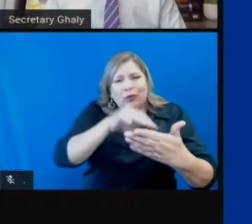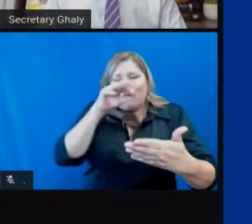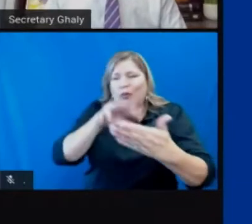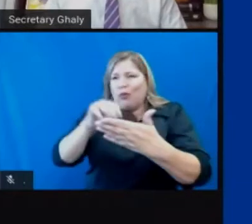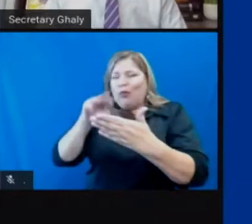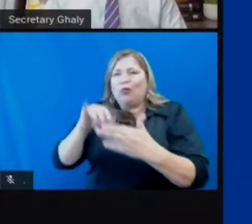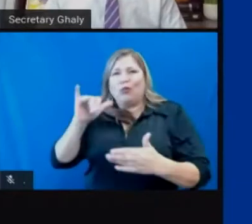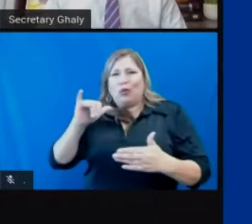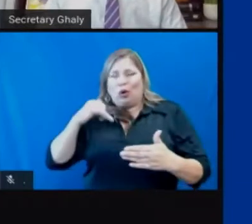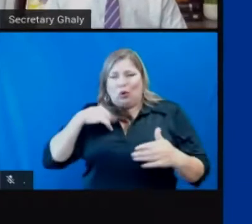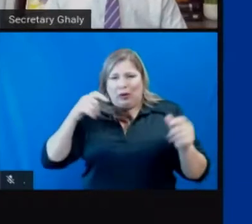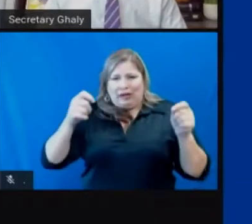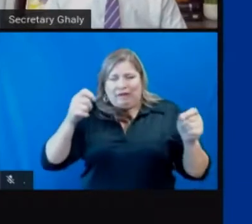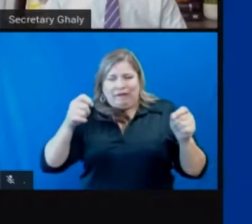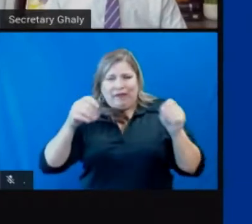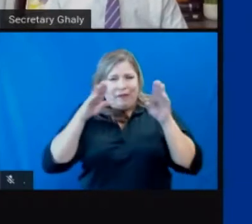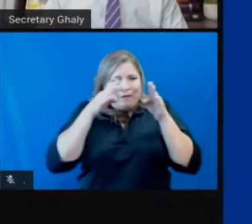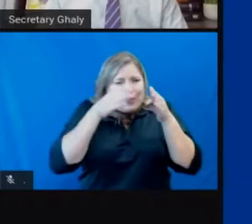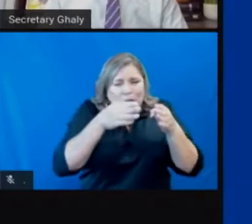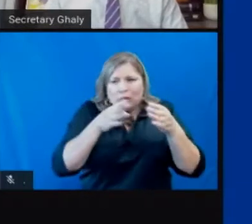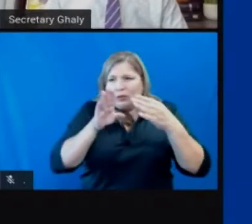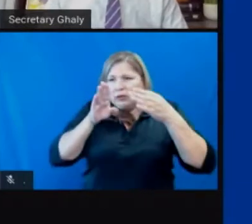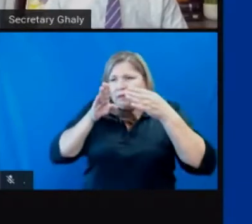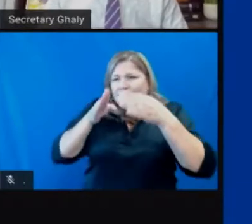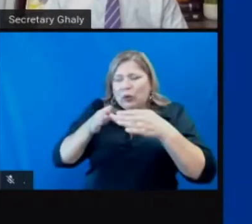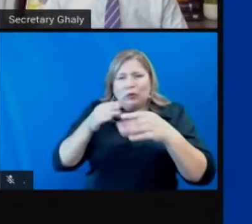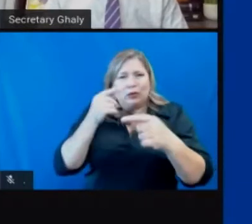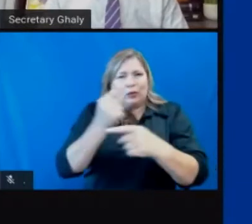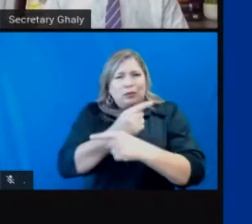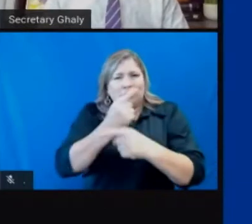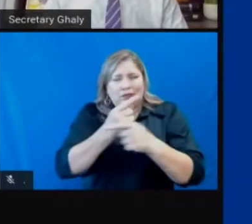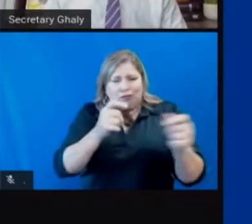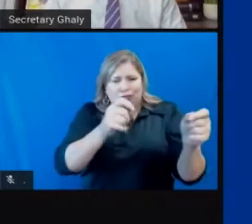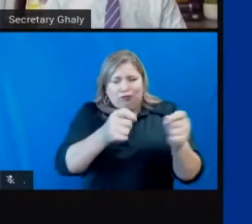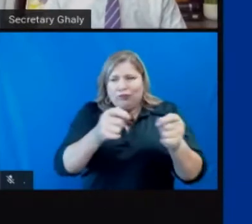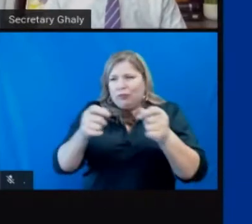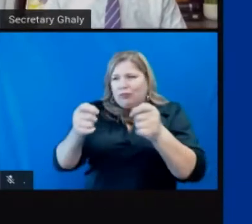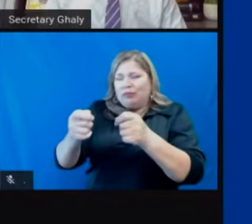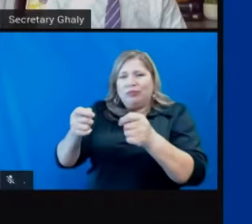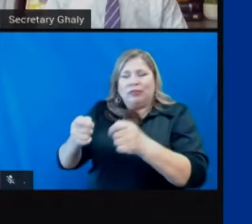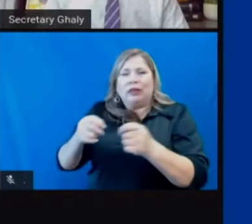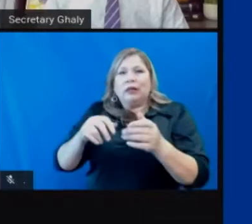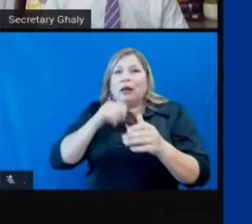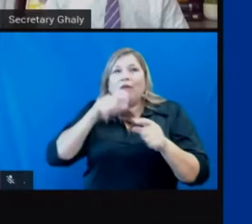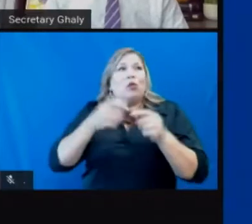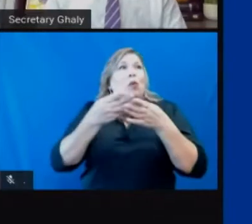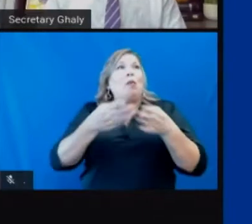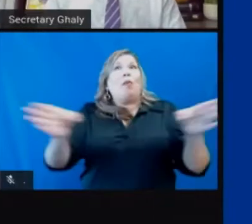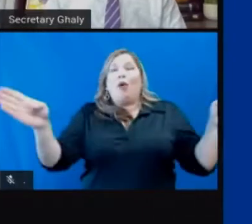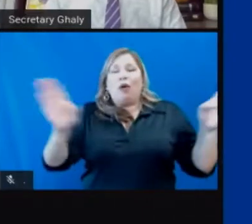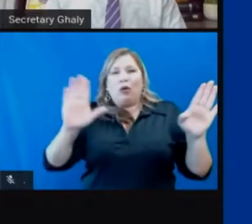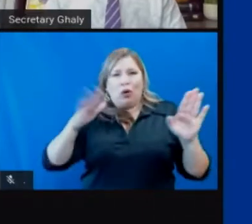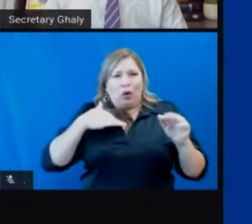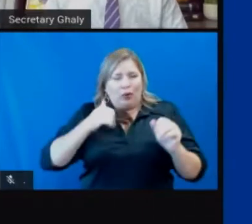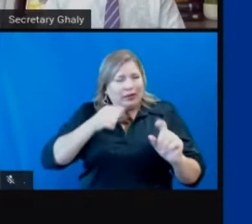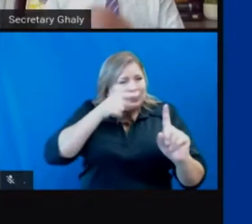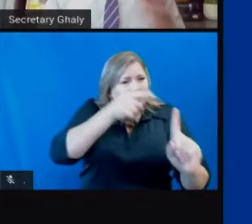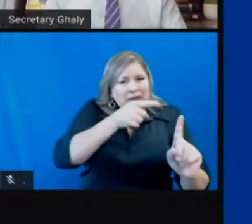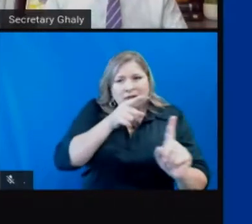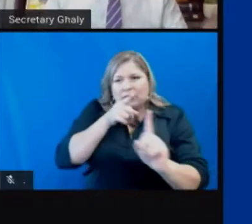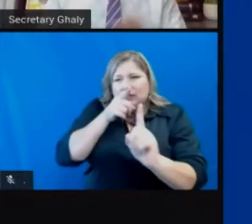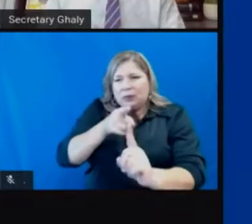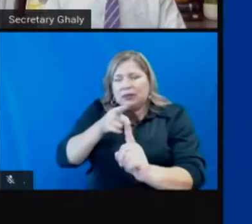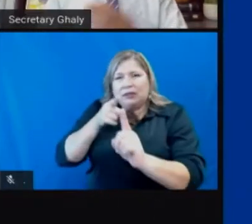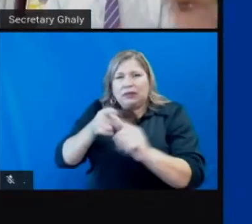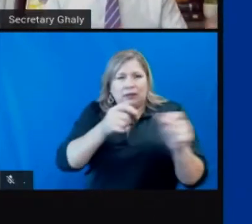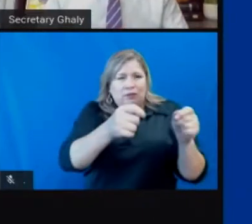focusing on our interventions in a way that allows us to be more targeted and do things not